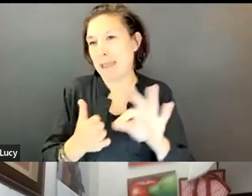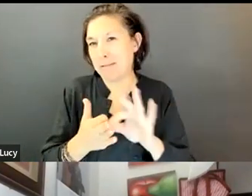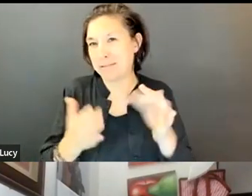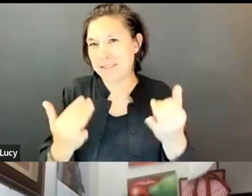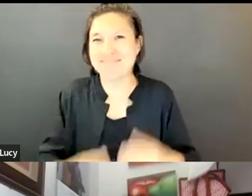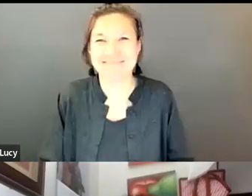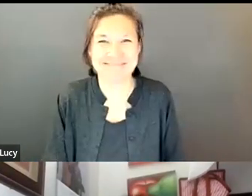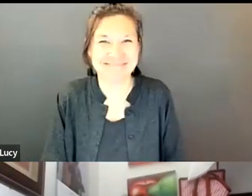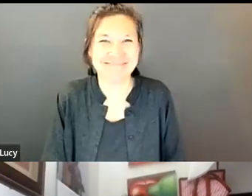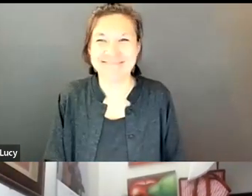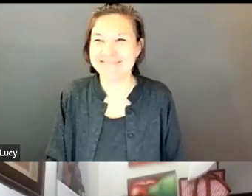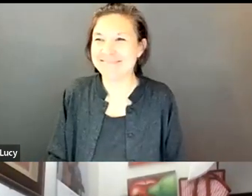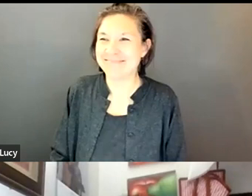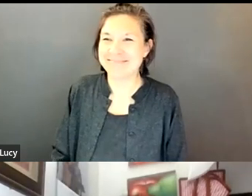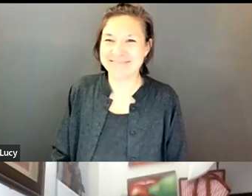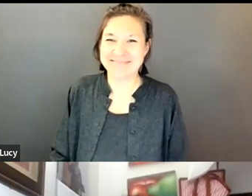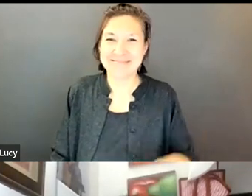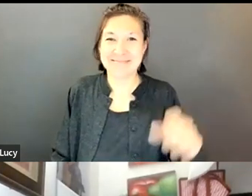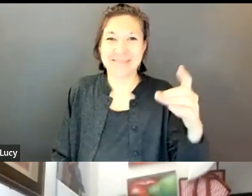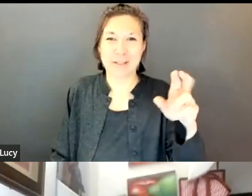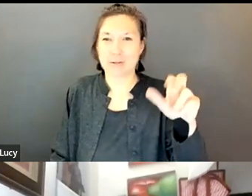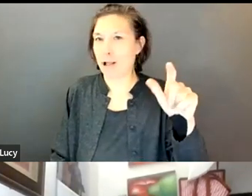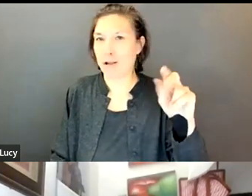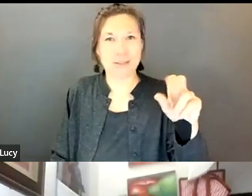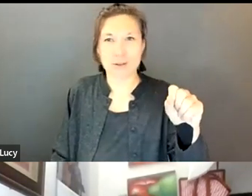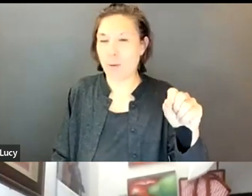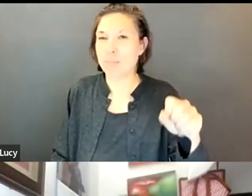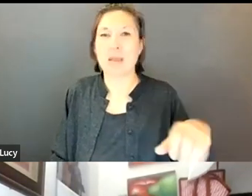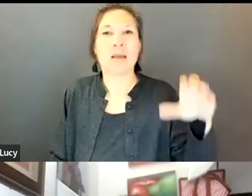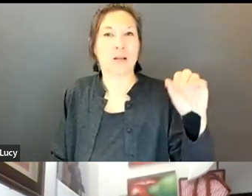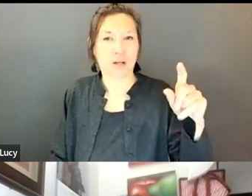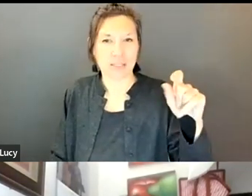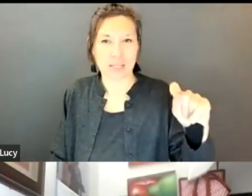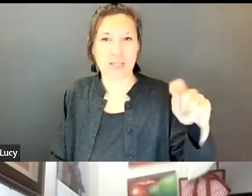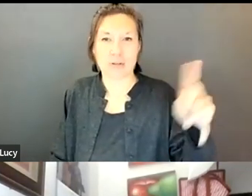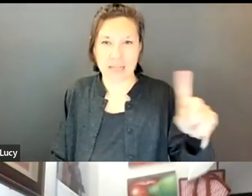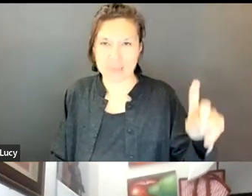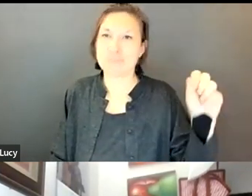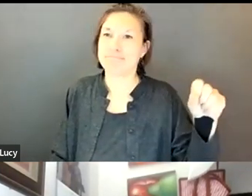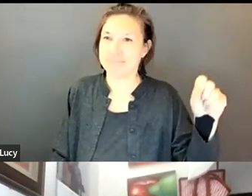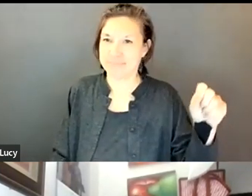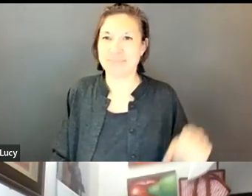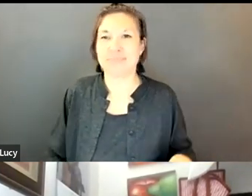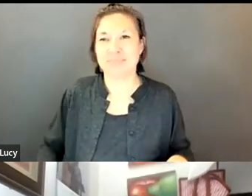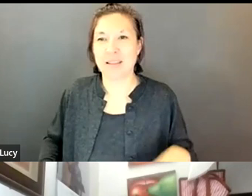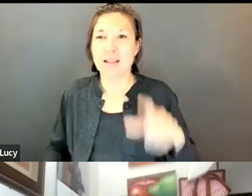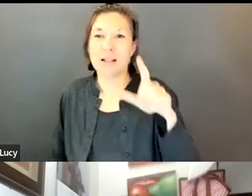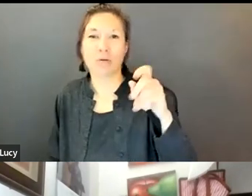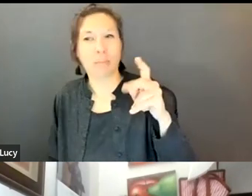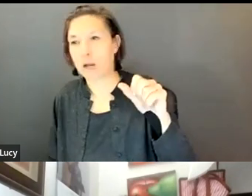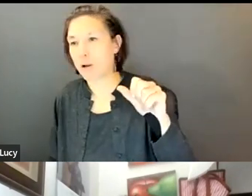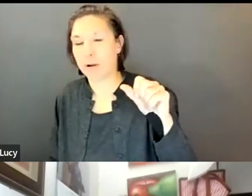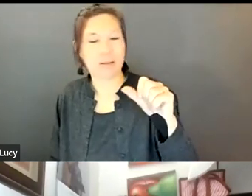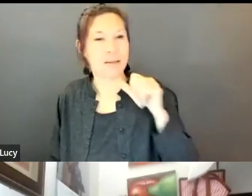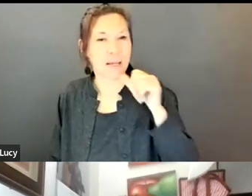call the roll thank you Dr alkins Mr credit Hernandez yes Miss lopera